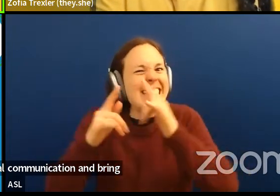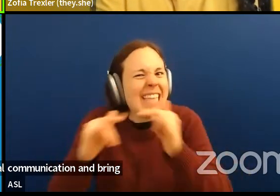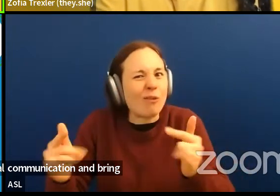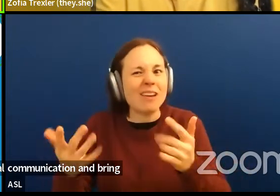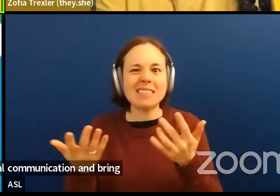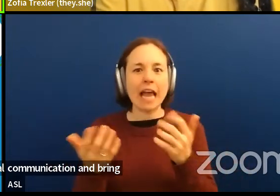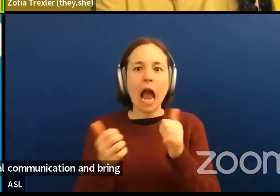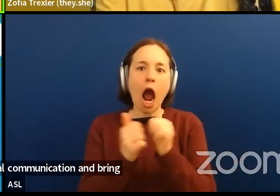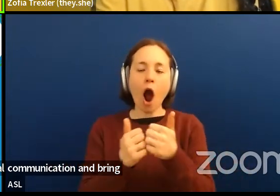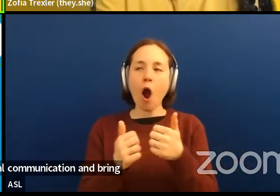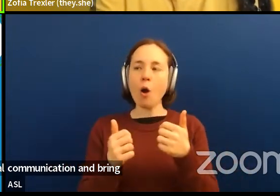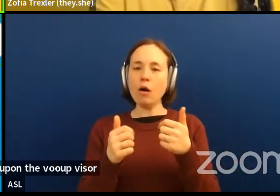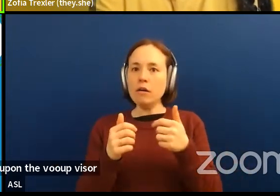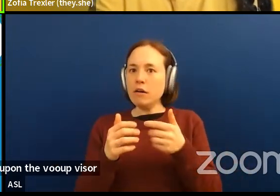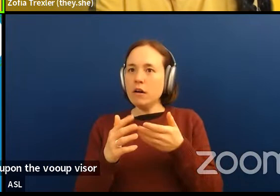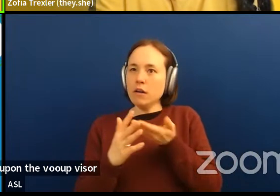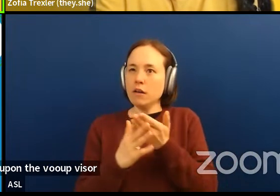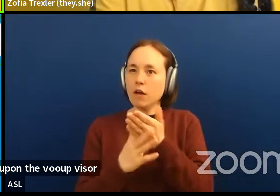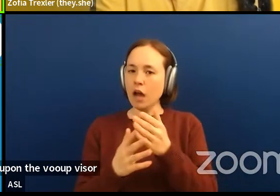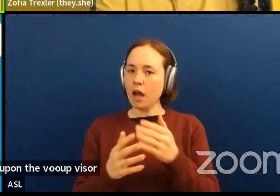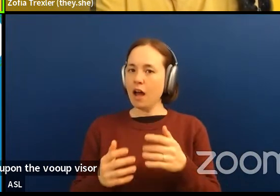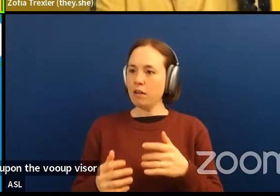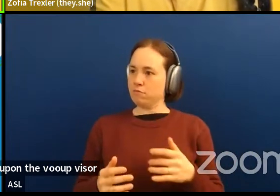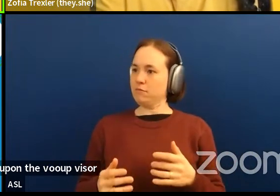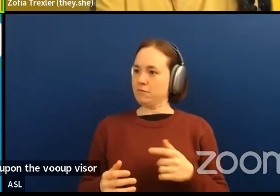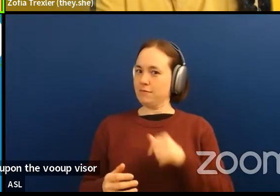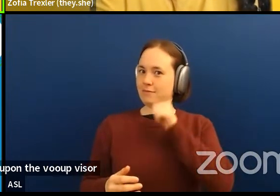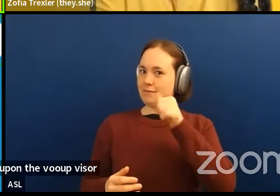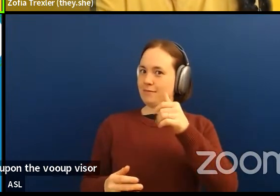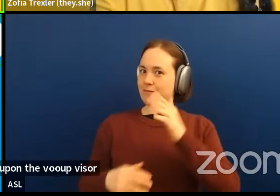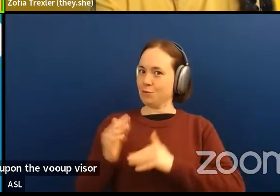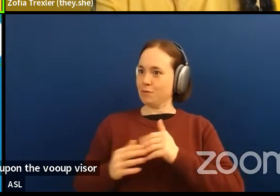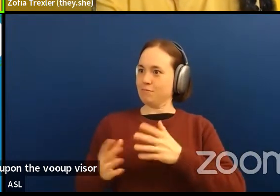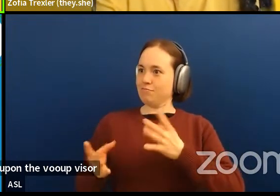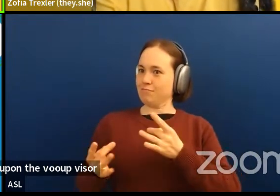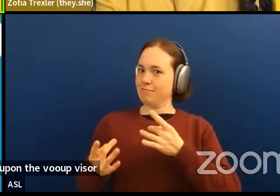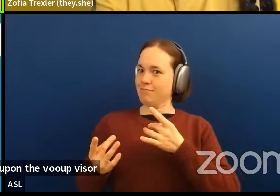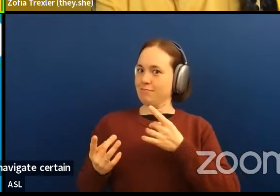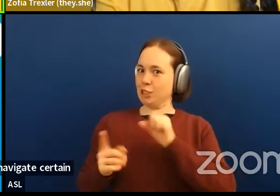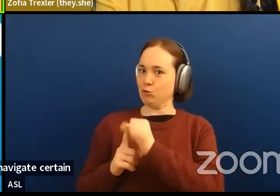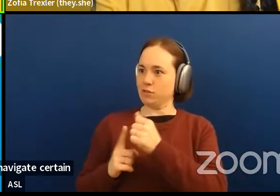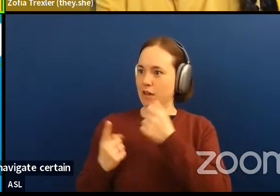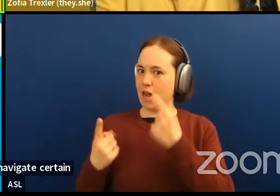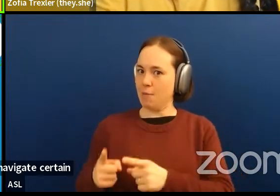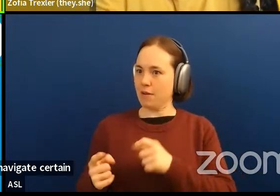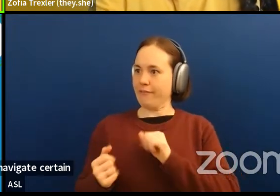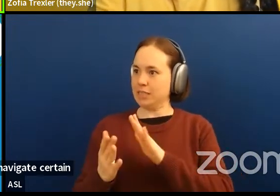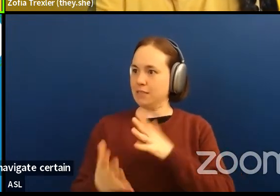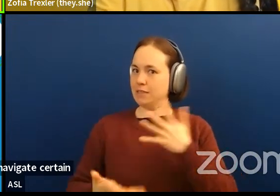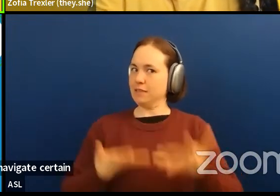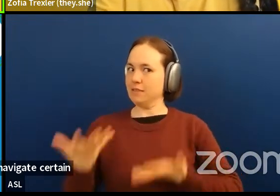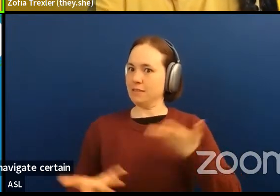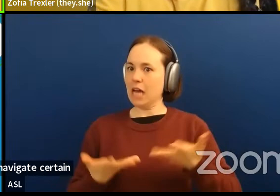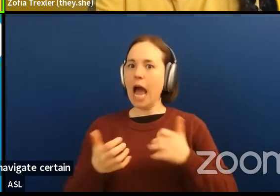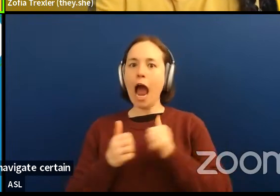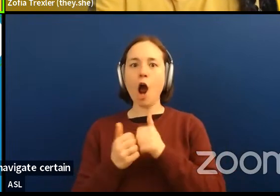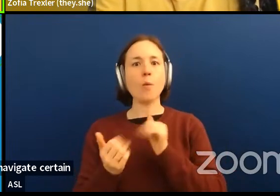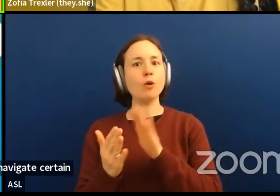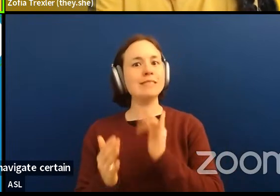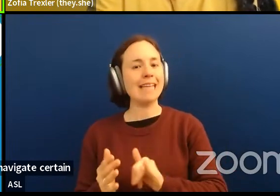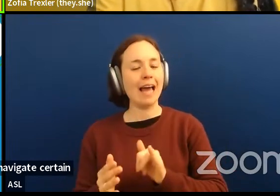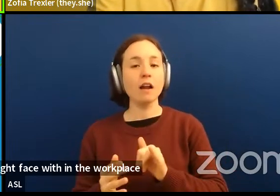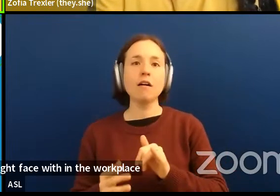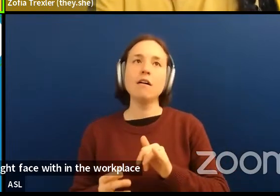able to navigate certain uncomfortable things that you might be facing within your workplace. And I